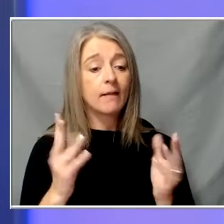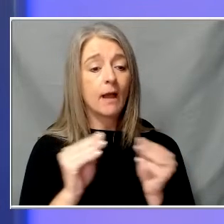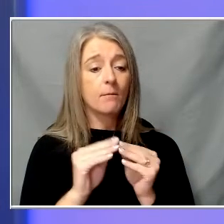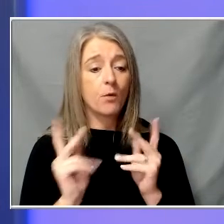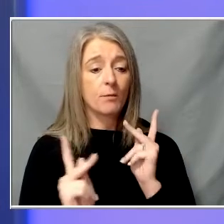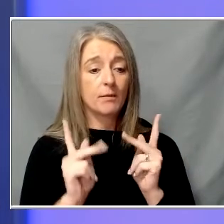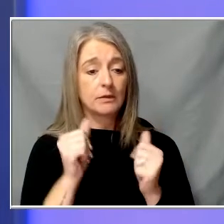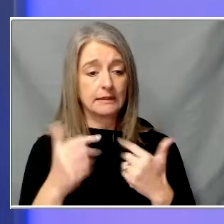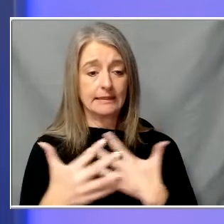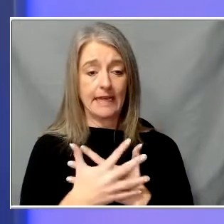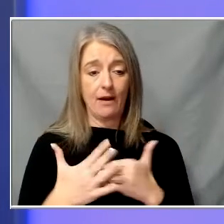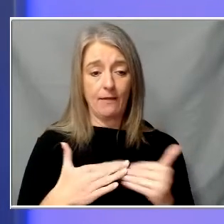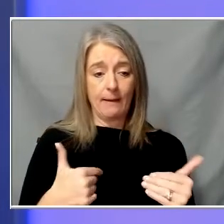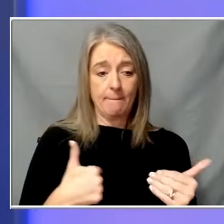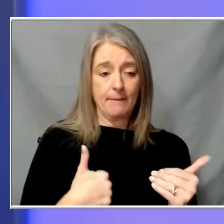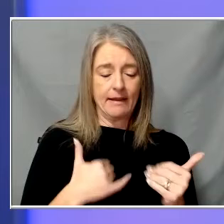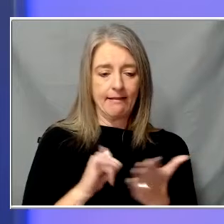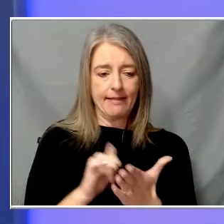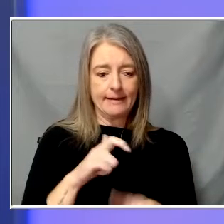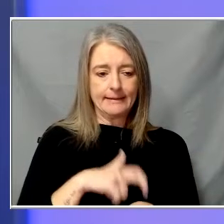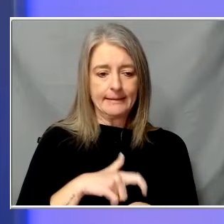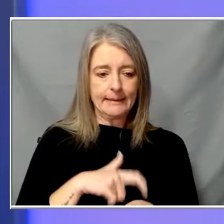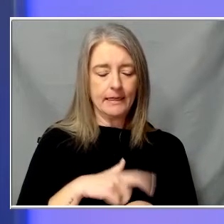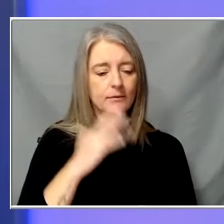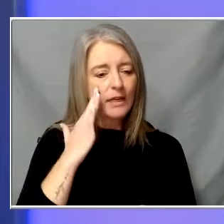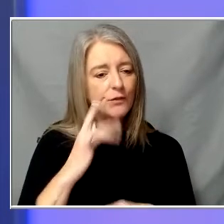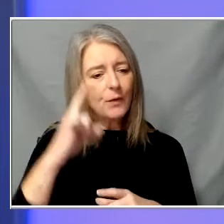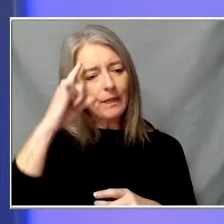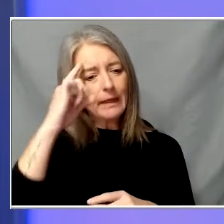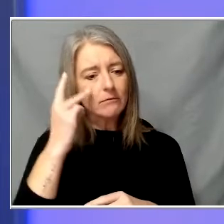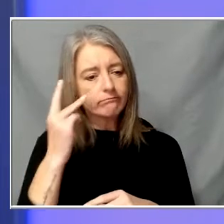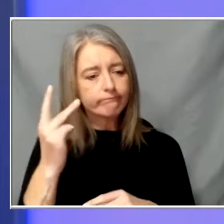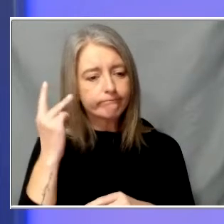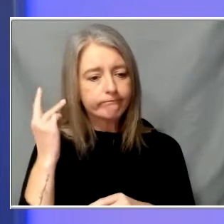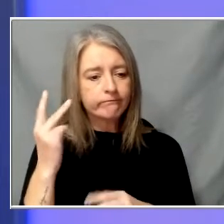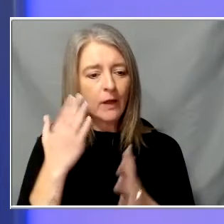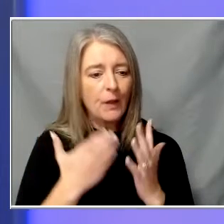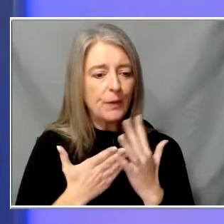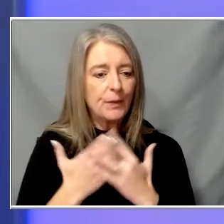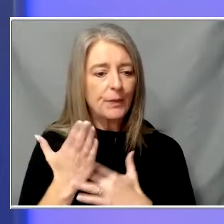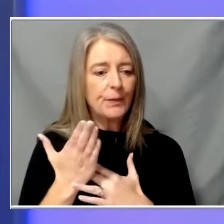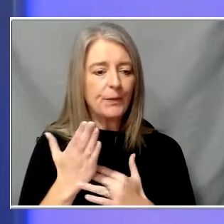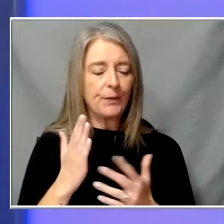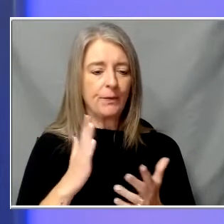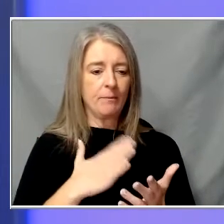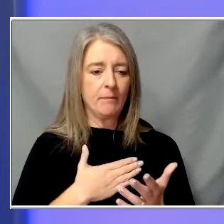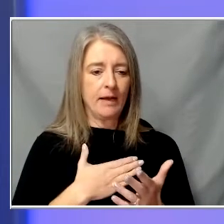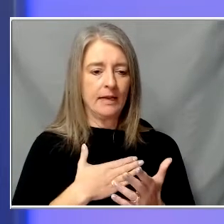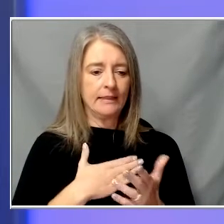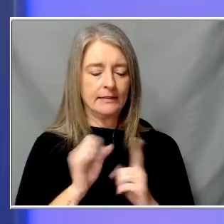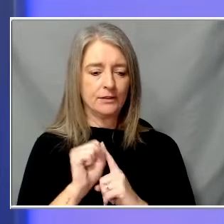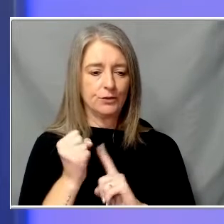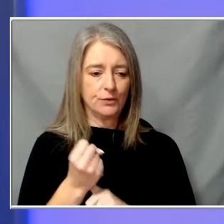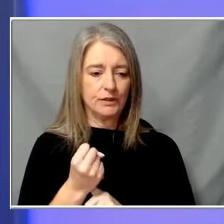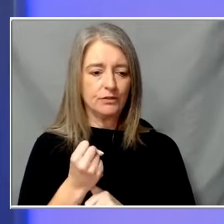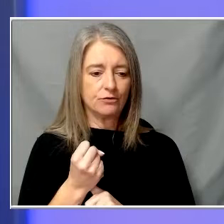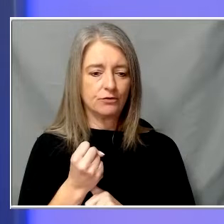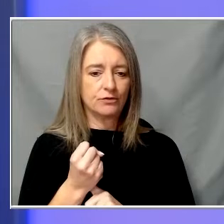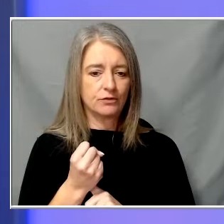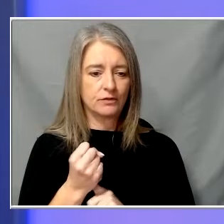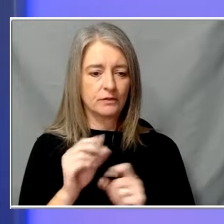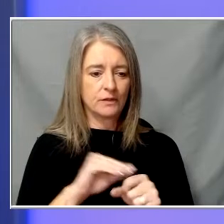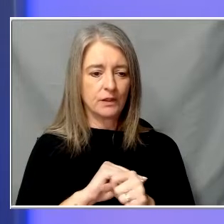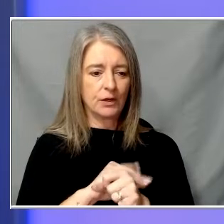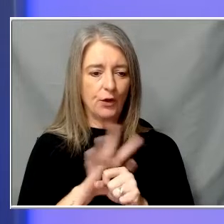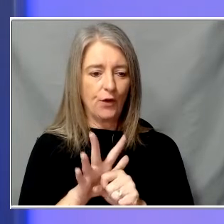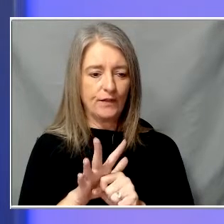about it than I was at that time. You got to think, when you've been through something like I went through, COVID doesn't seem